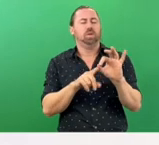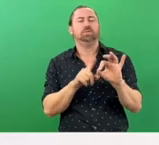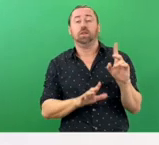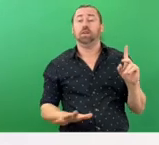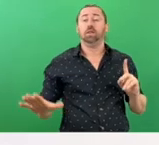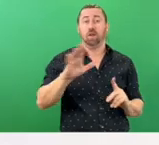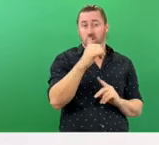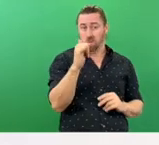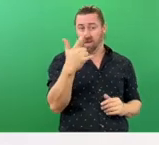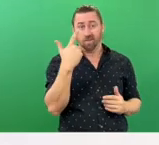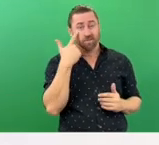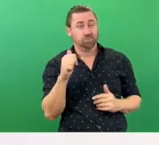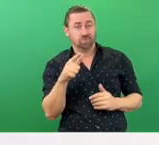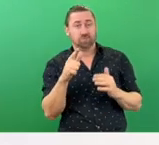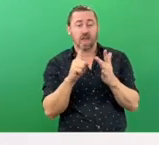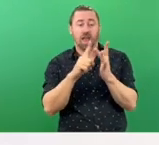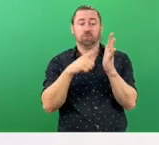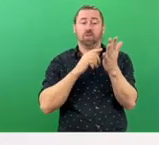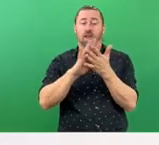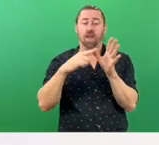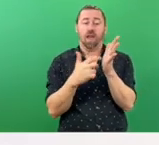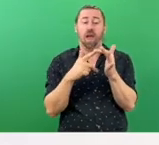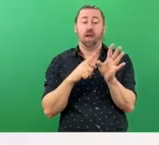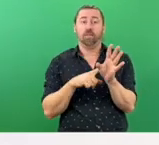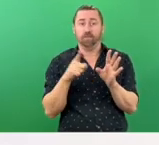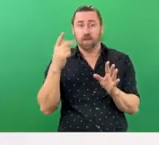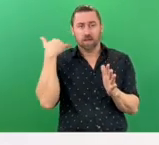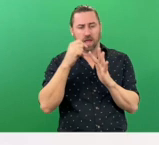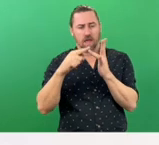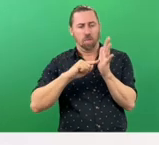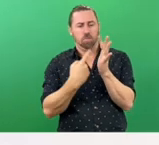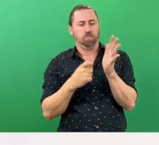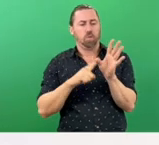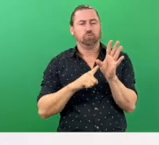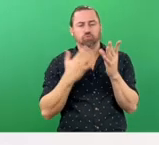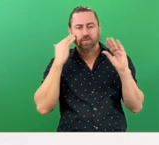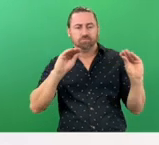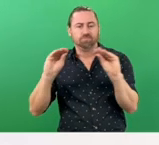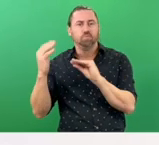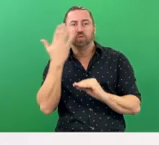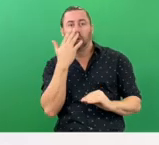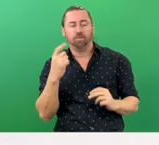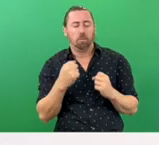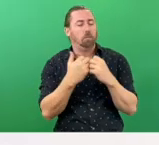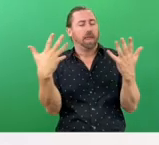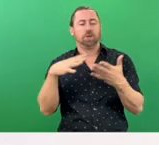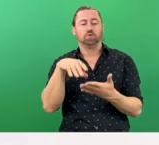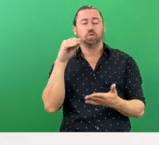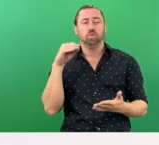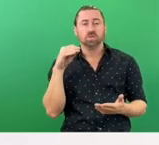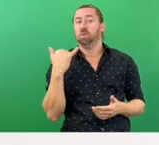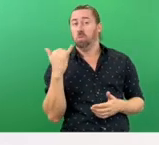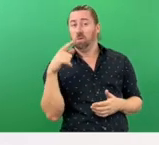Southeast Queensland, most likely L.J. Harvey started his own school too, at pottery school, and had many, many students.